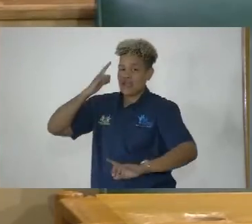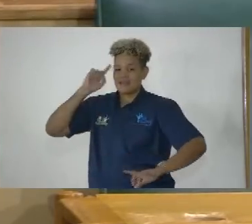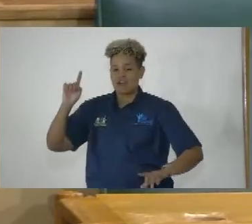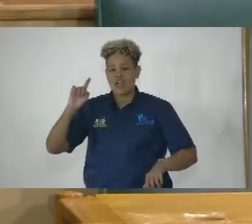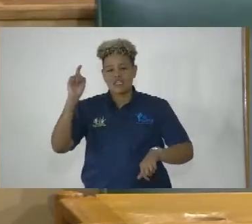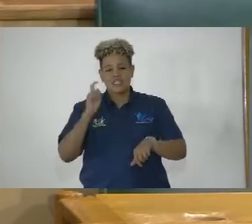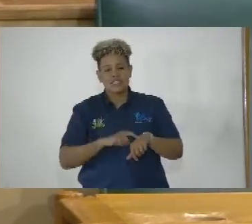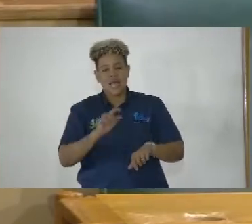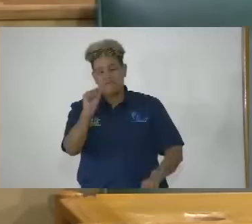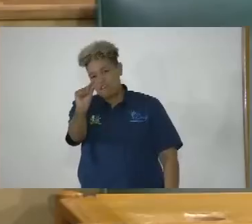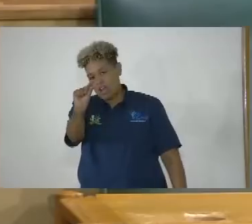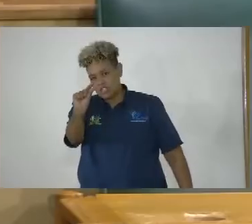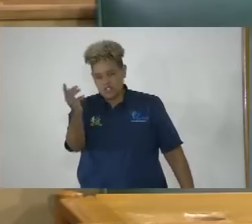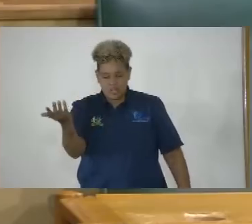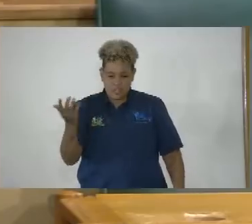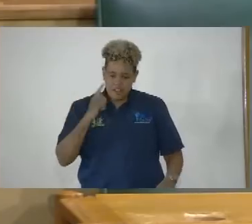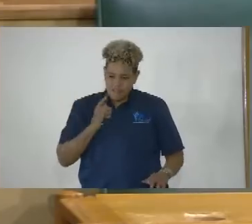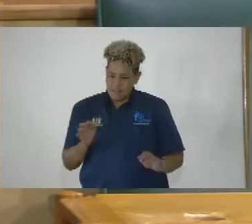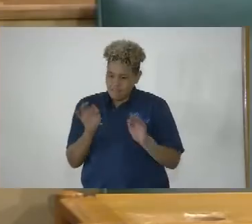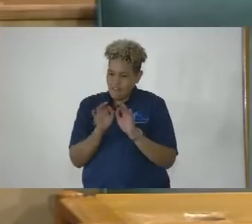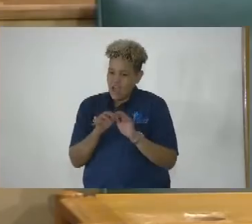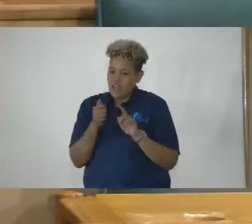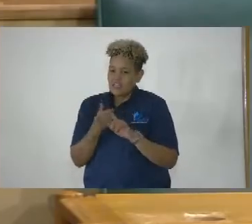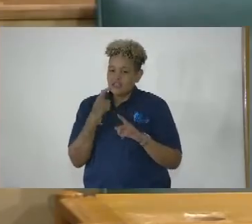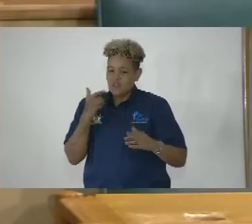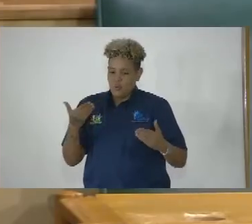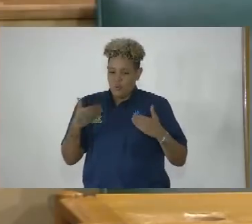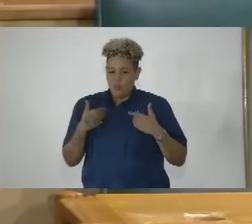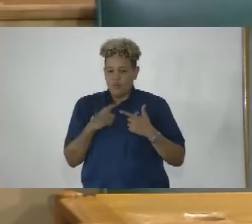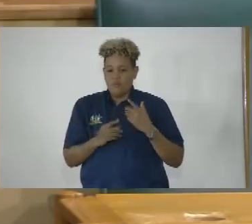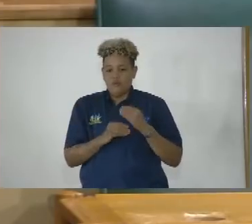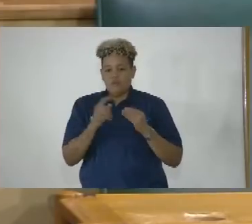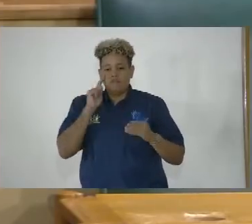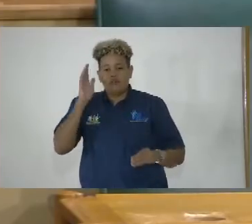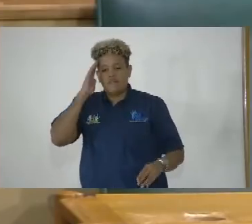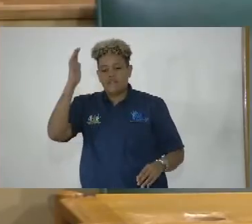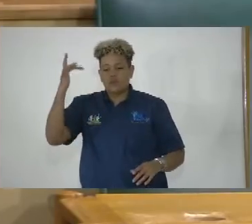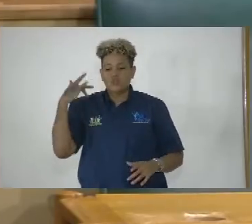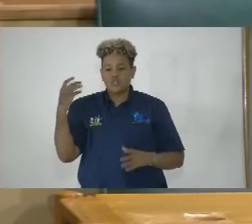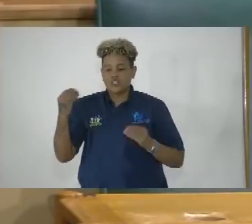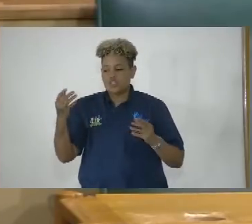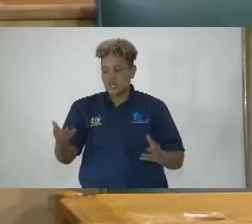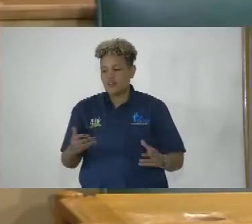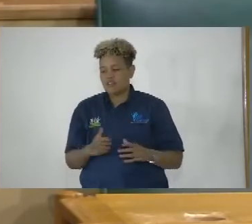tiny fraction of the value it holds for future generations.